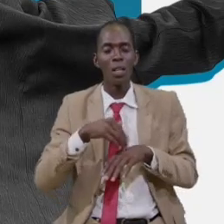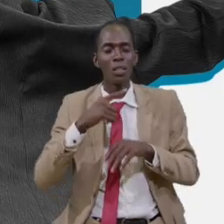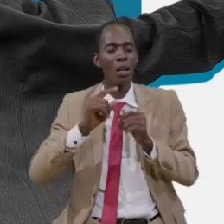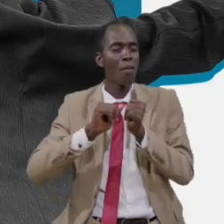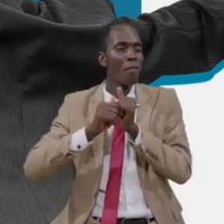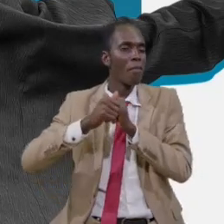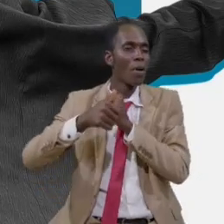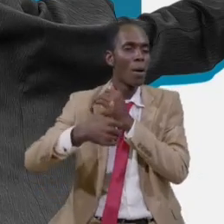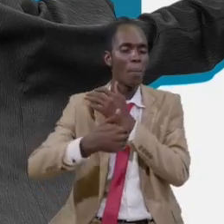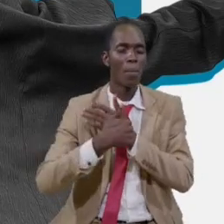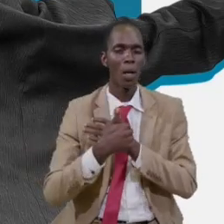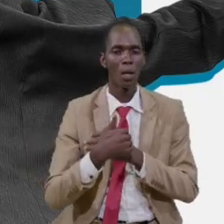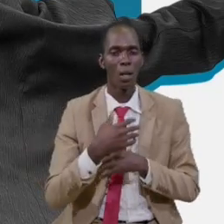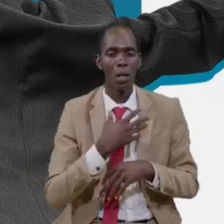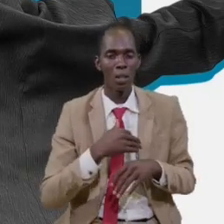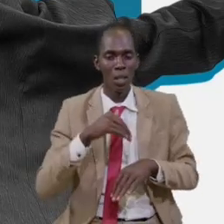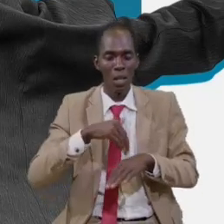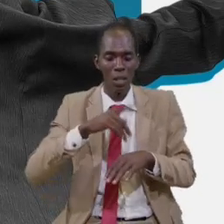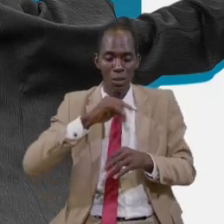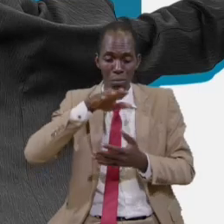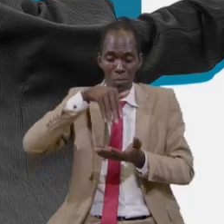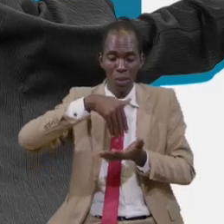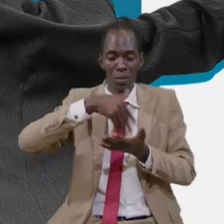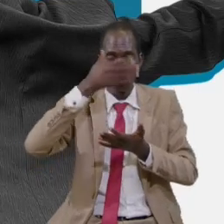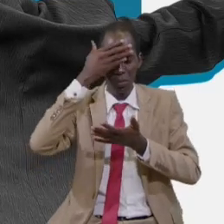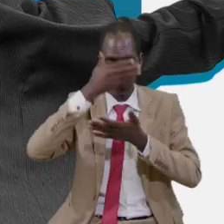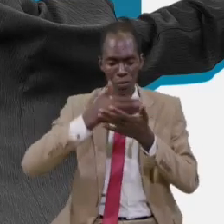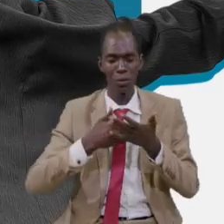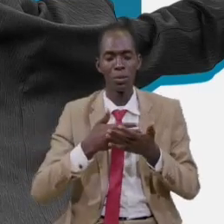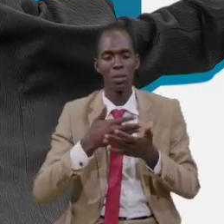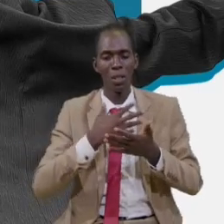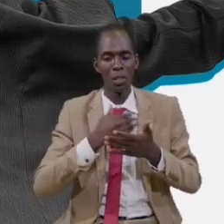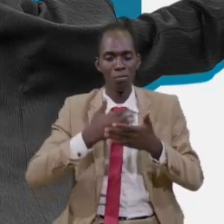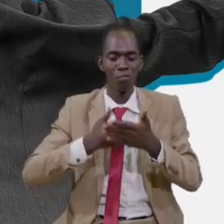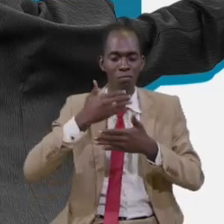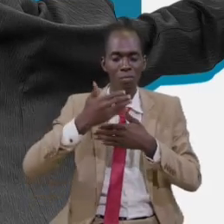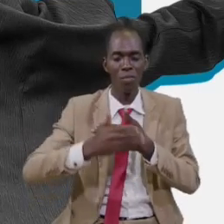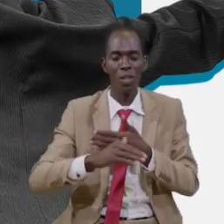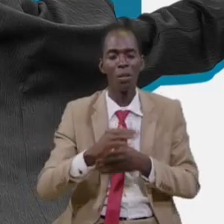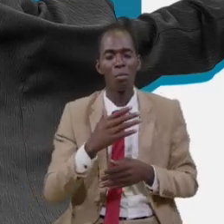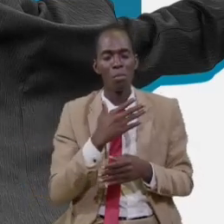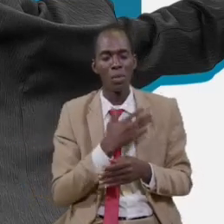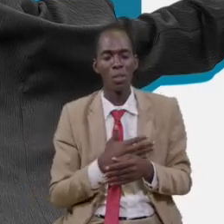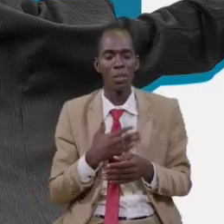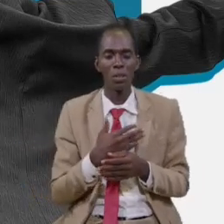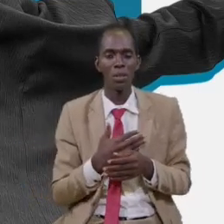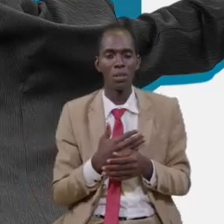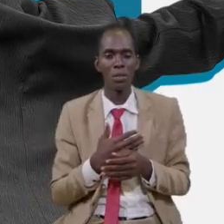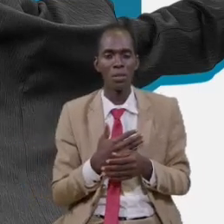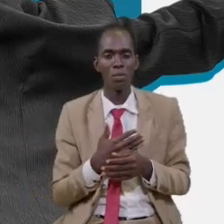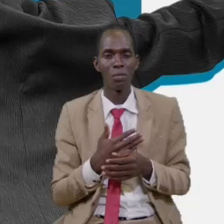here, in front, at the back, if you have finished, please wave your flag. Let us